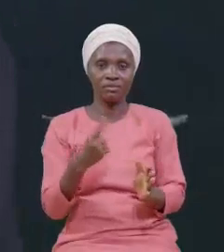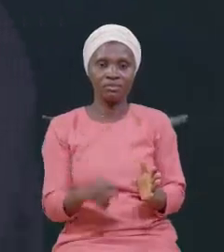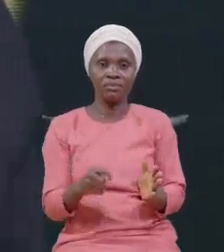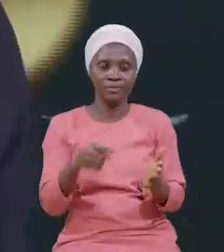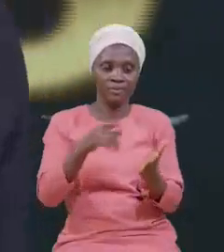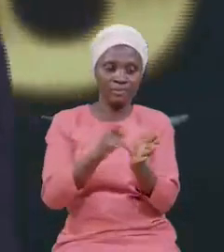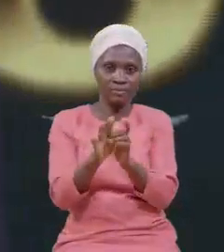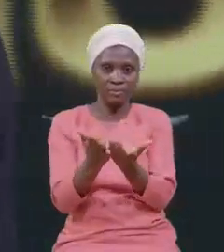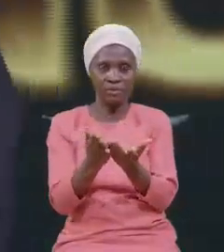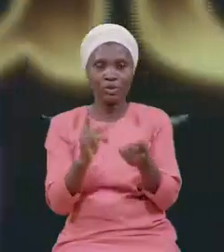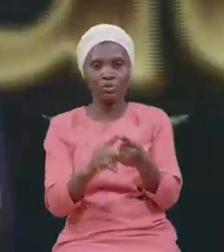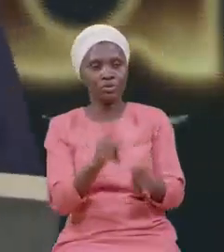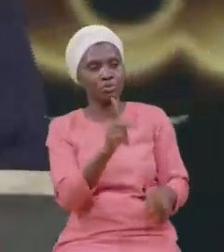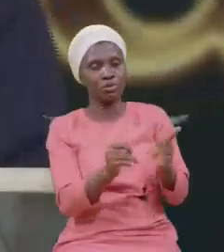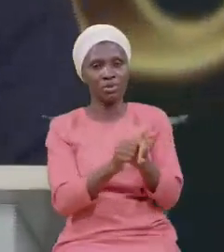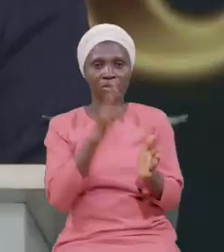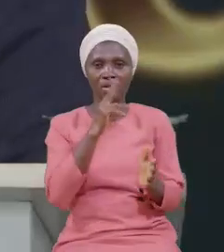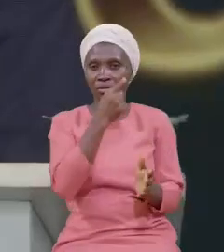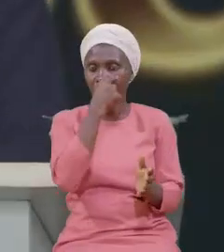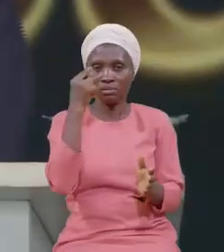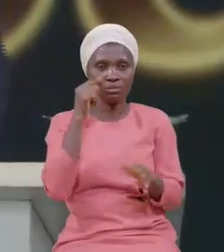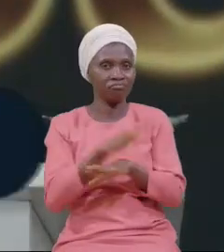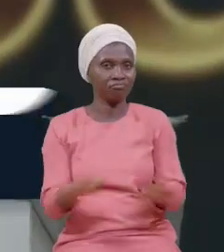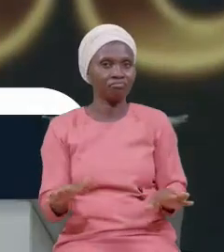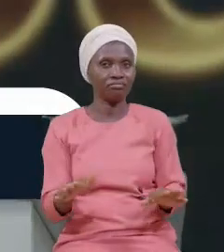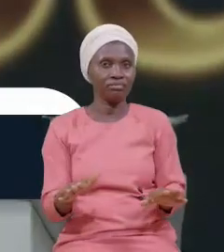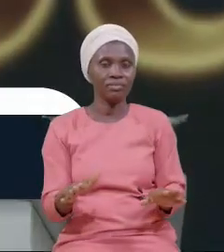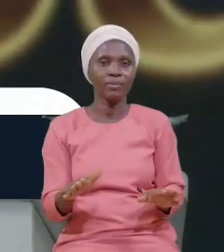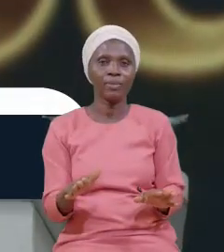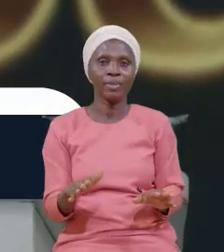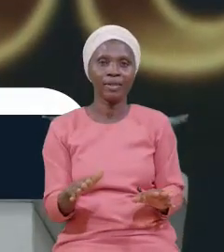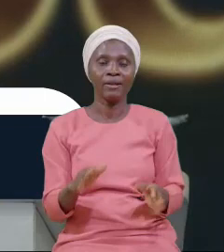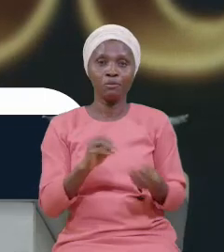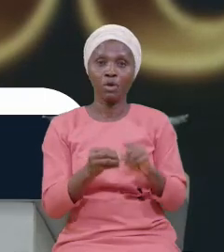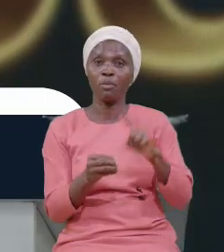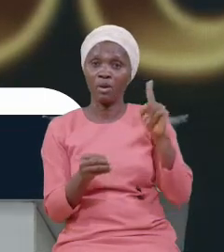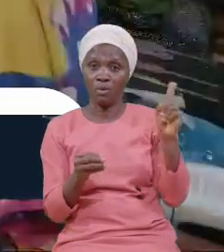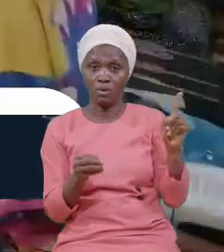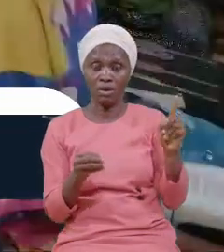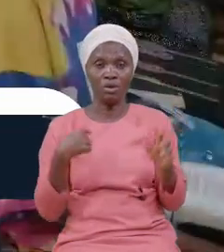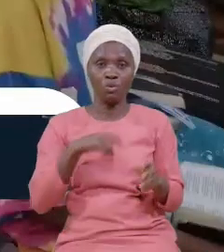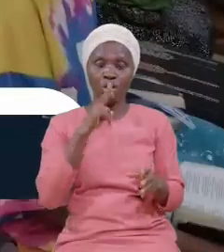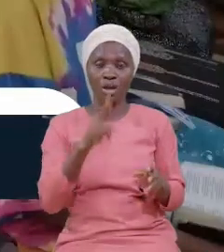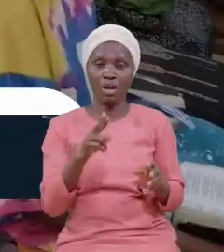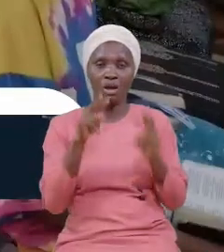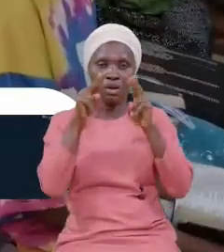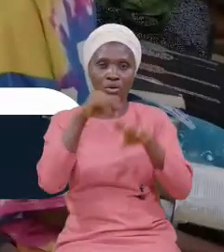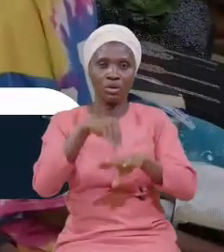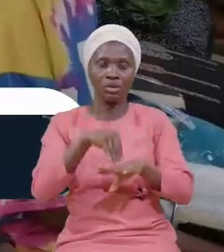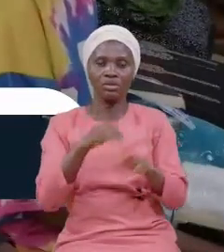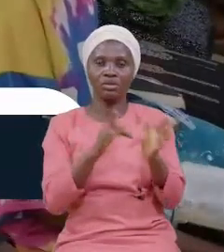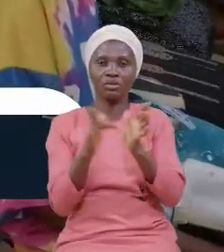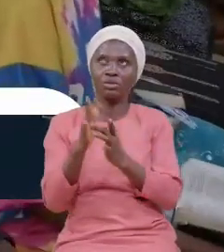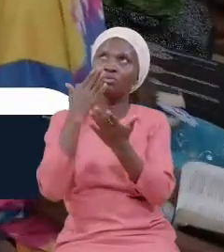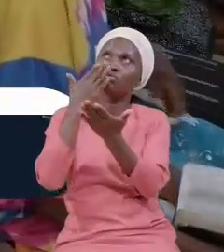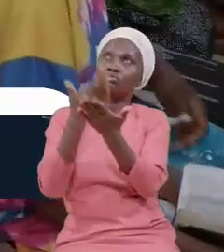We're looking at number one. Number one, we're looking at Jesus, the good shepherd